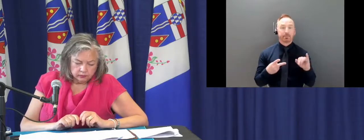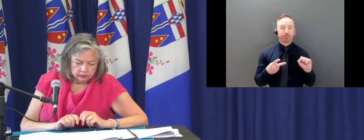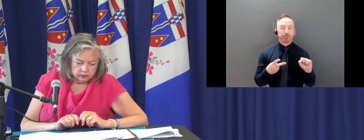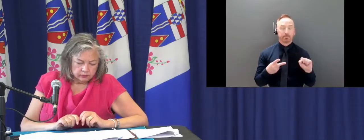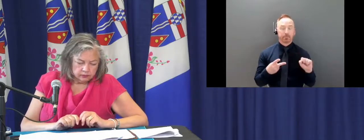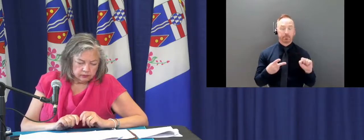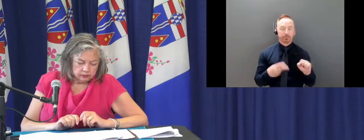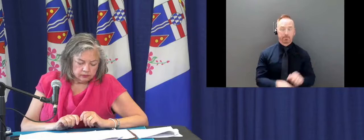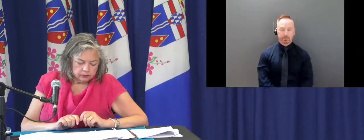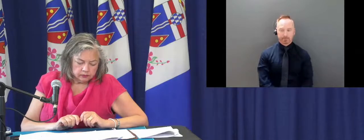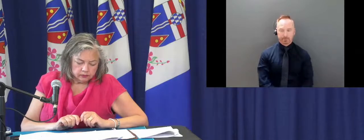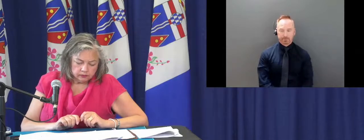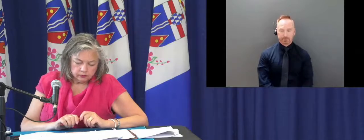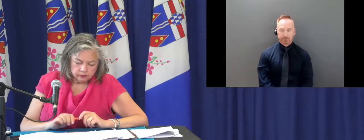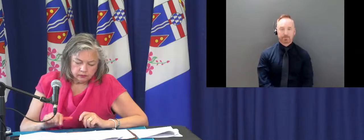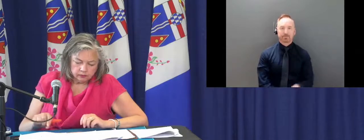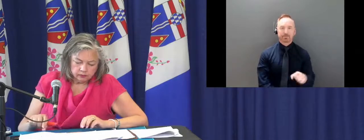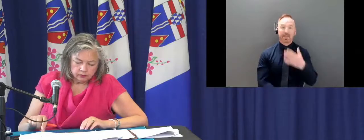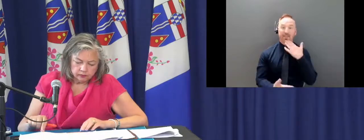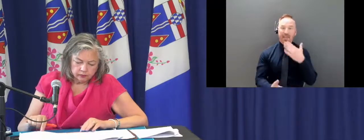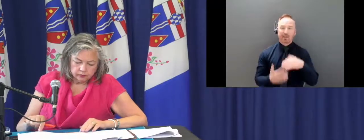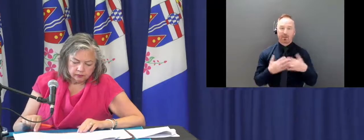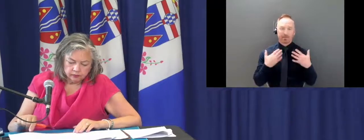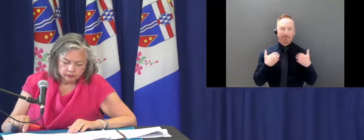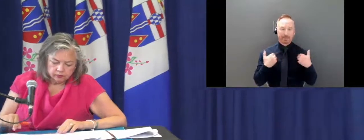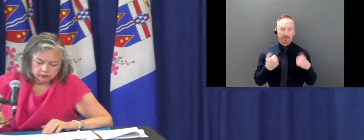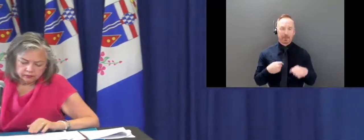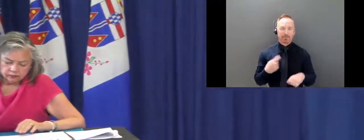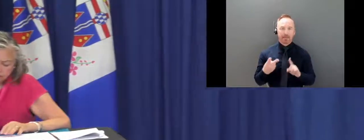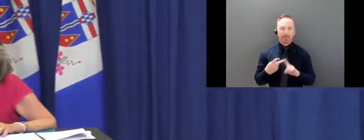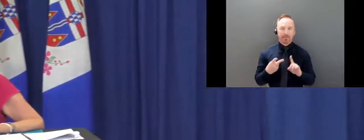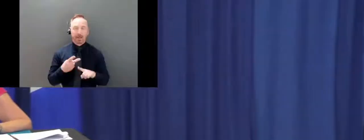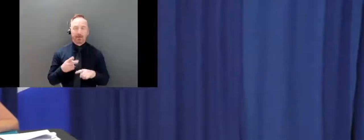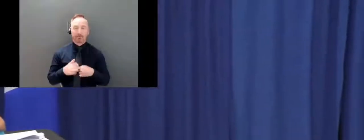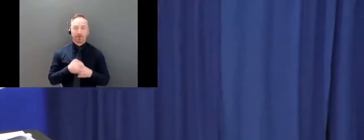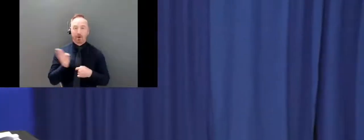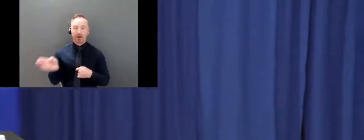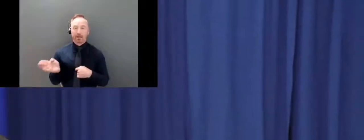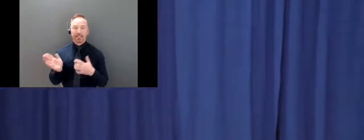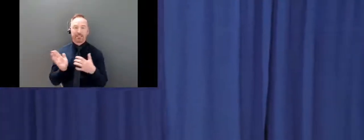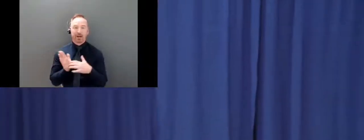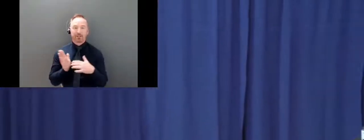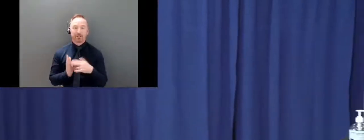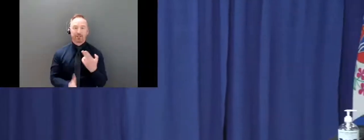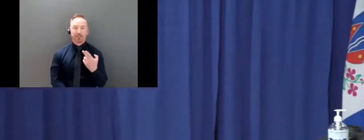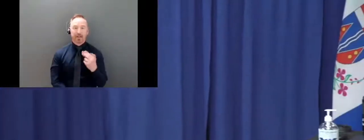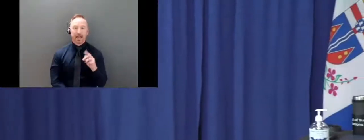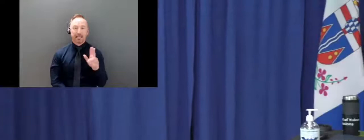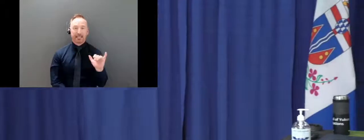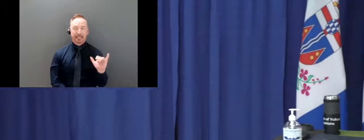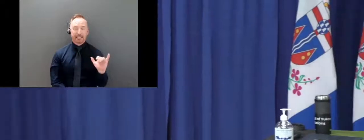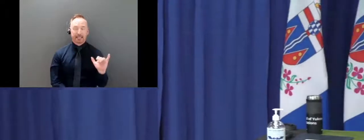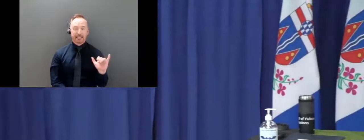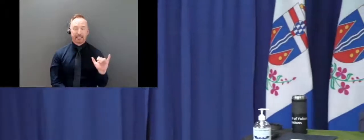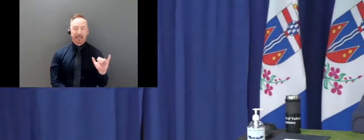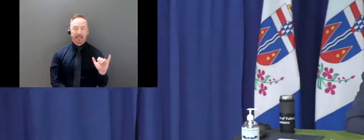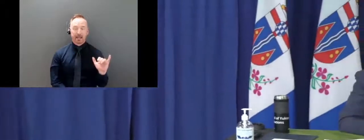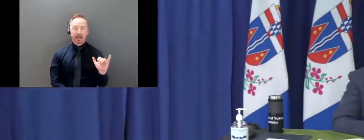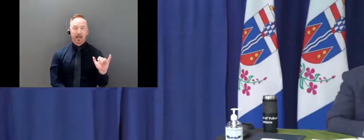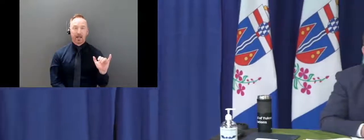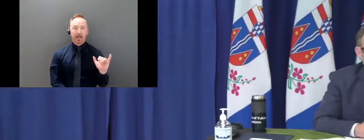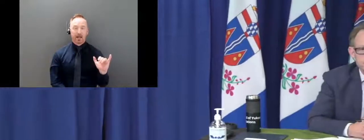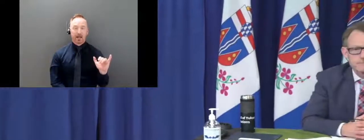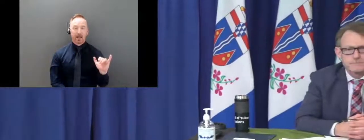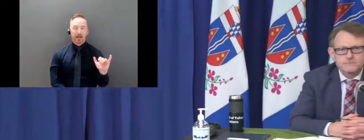Yeah. Thank you. Thank you, Minister. Next question is for Dr. Hanley. I probably don't have to tell you that there's